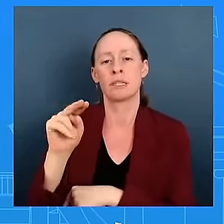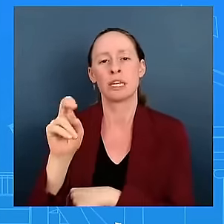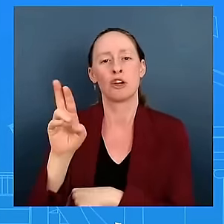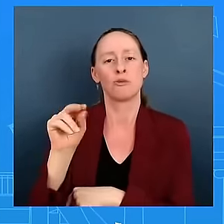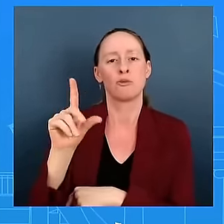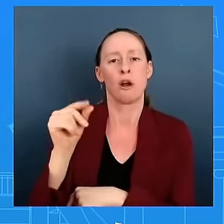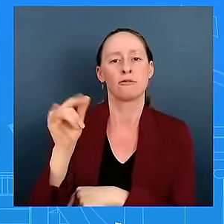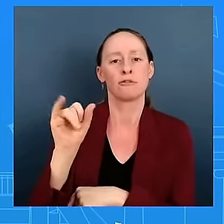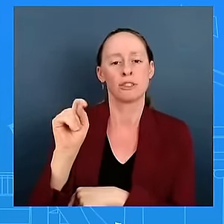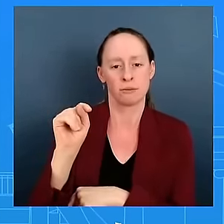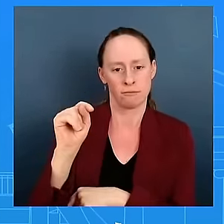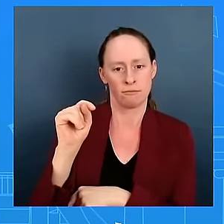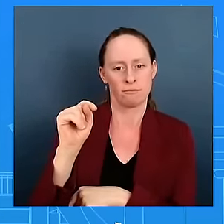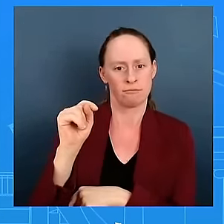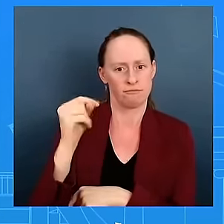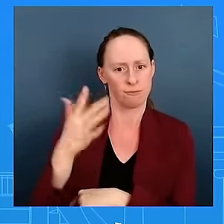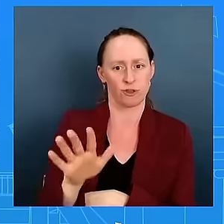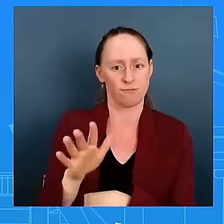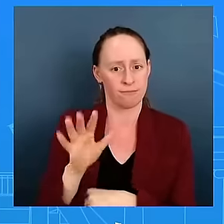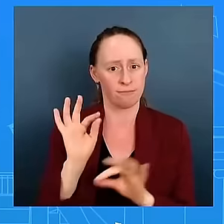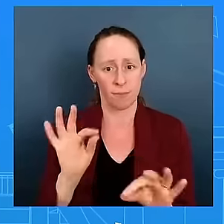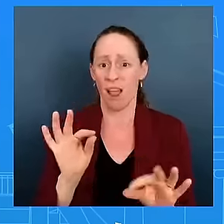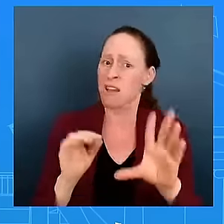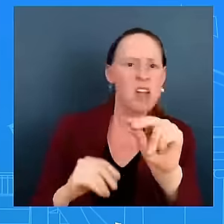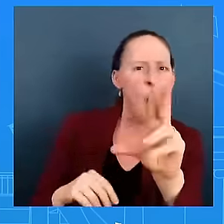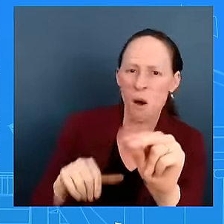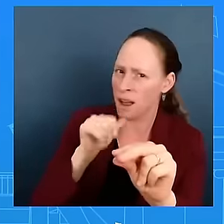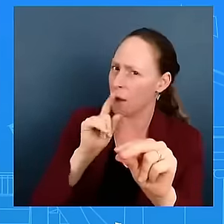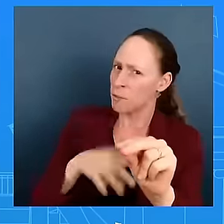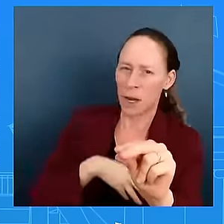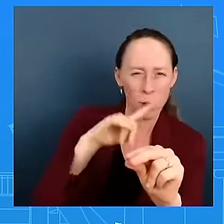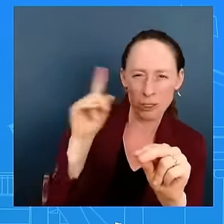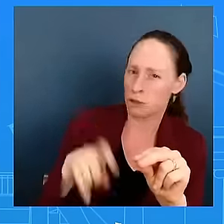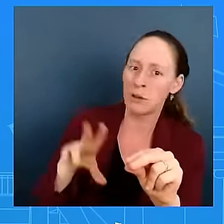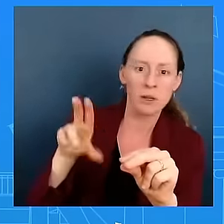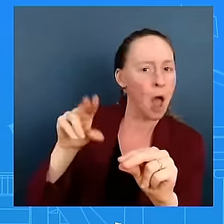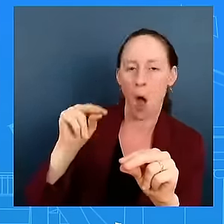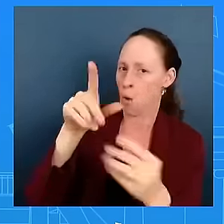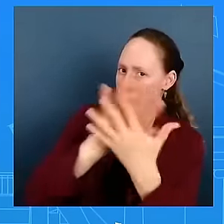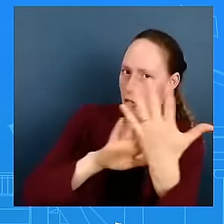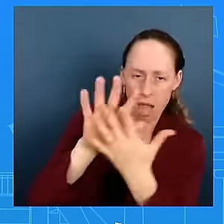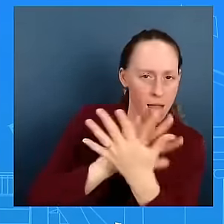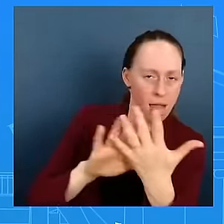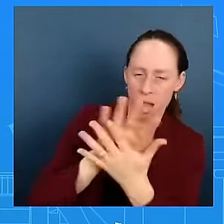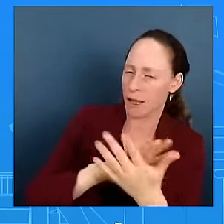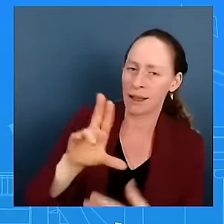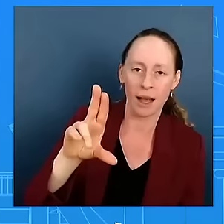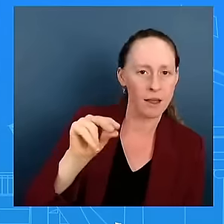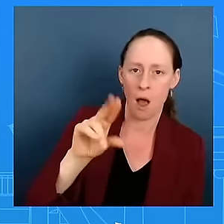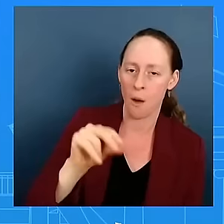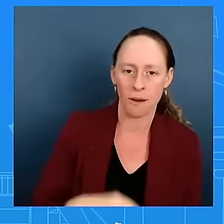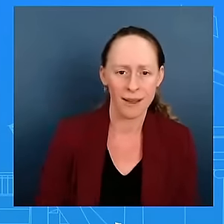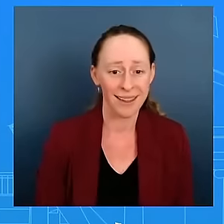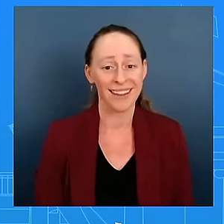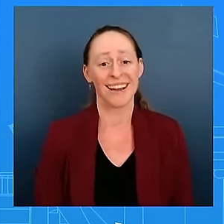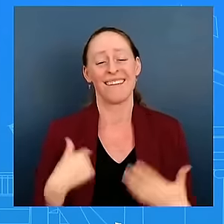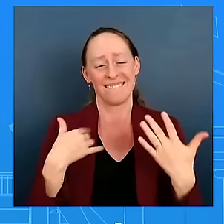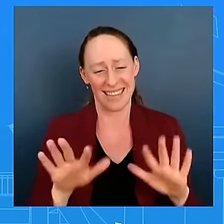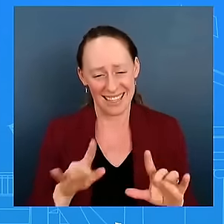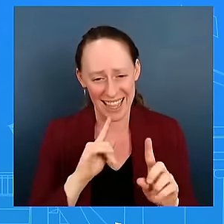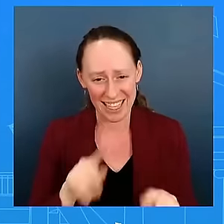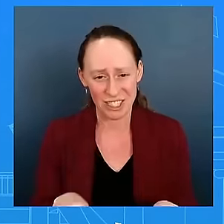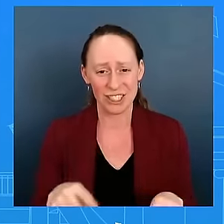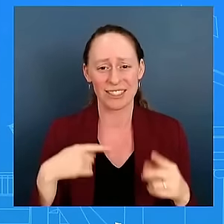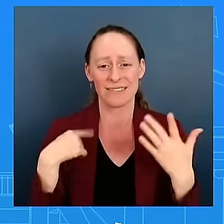is. It did is. You're Dr. asking Kevin me. Kennard, come I to cannot, the White House. But I just, and I also said to you, conditions. Ed, I also said to you, for